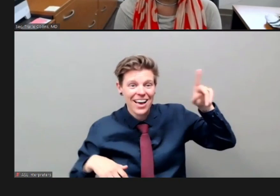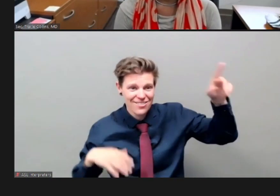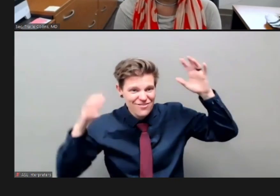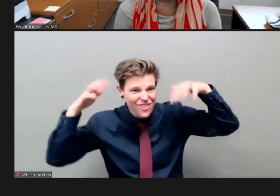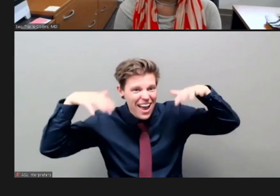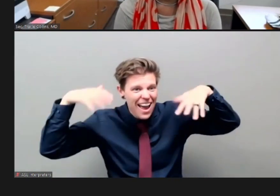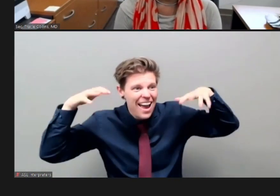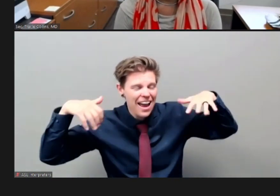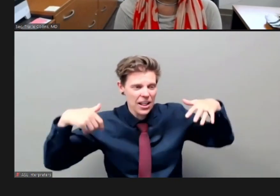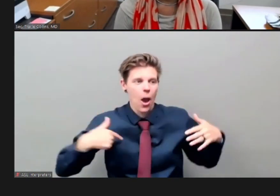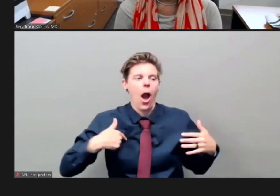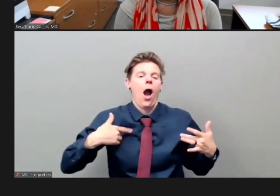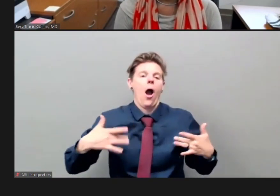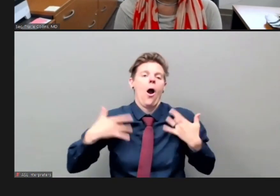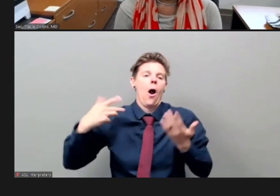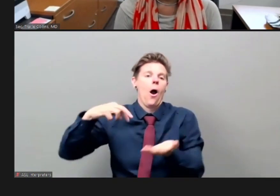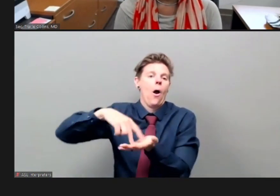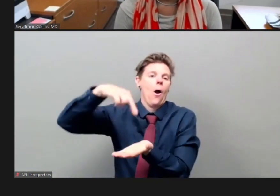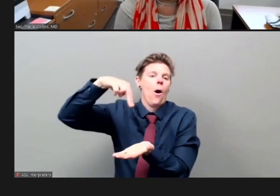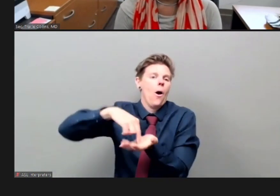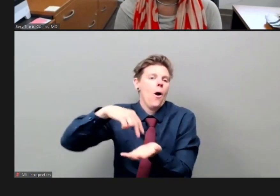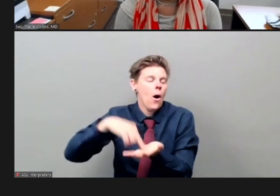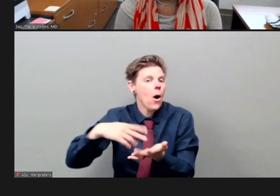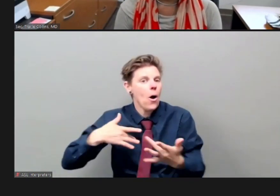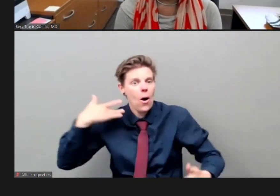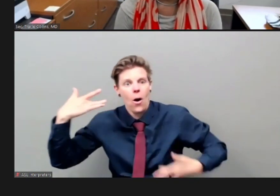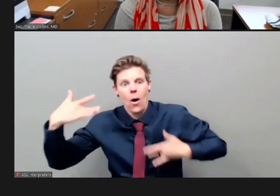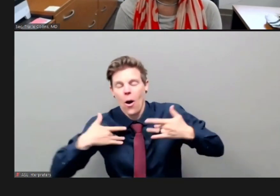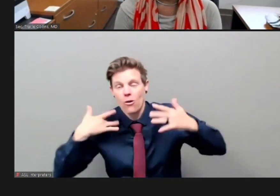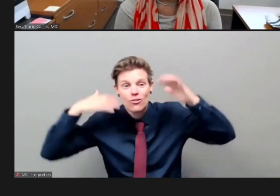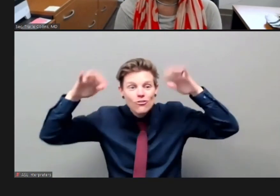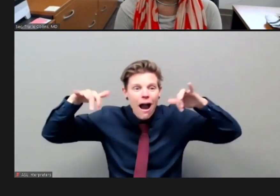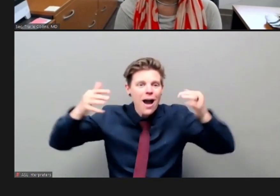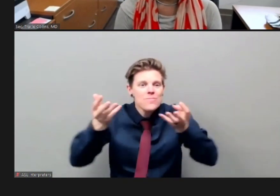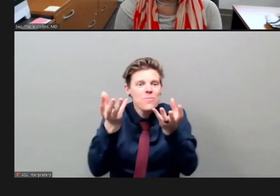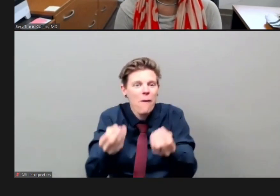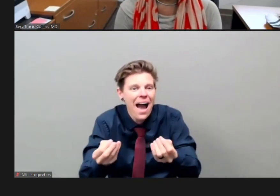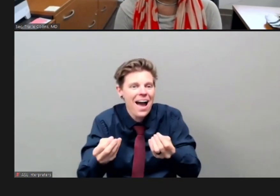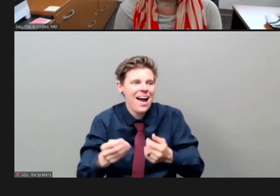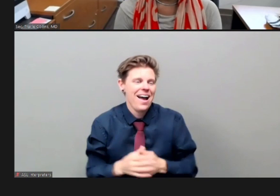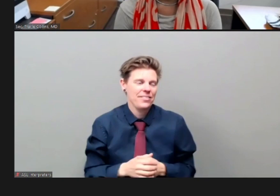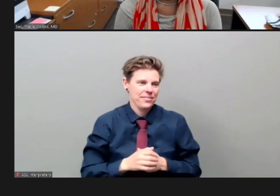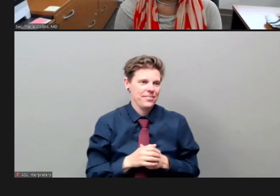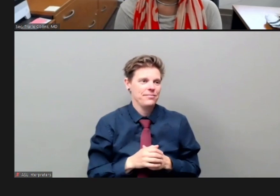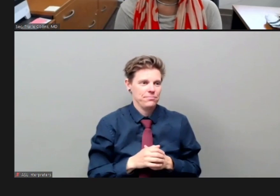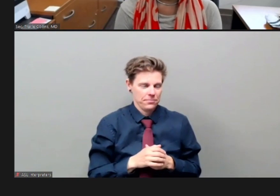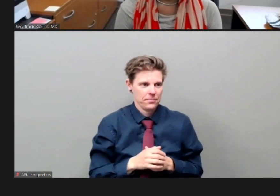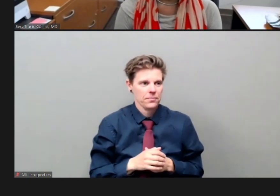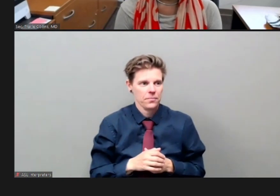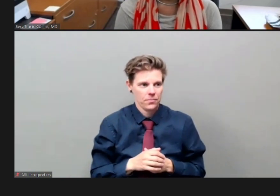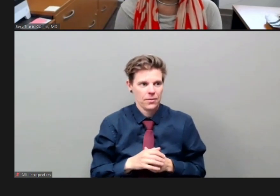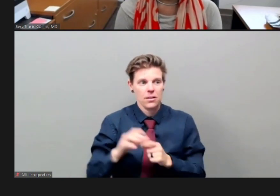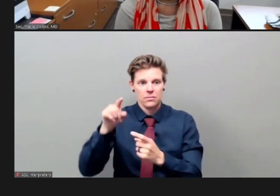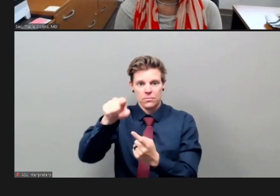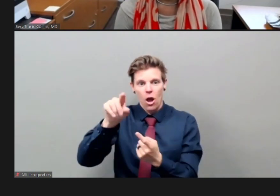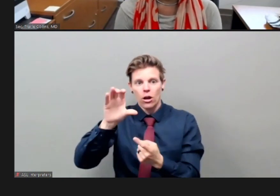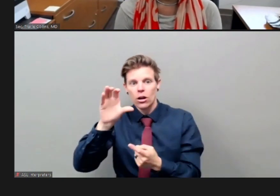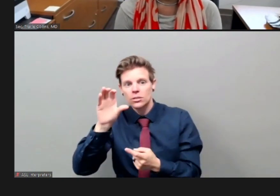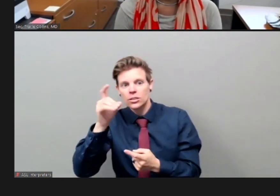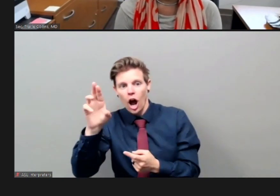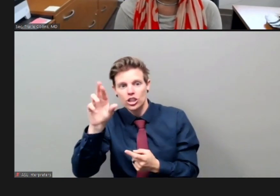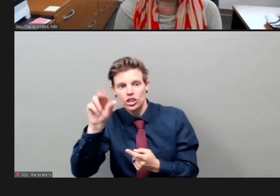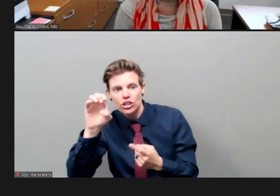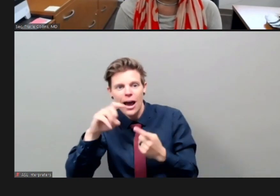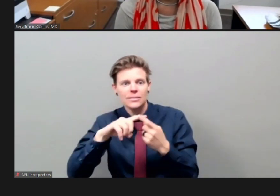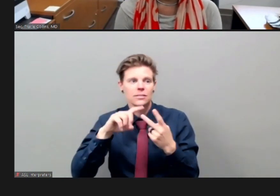I celebrate the moisture. I celebrate their success and dedication. I celebrate that New